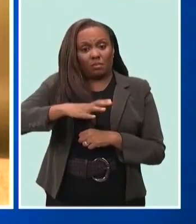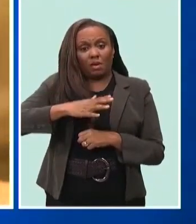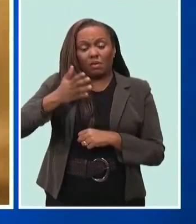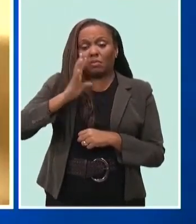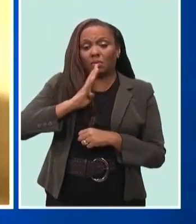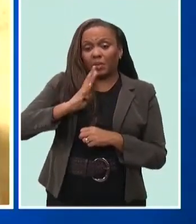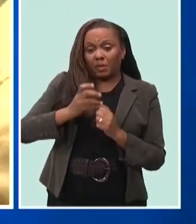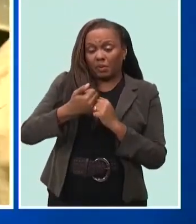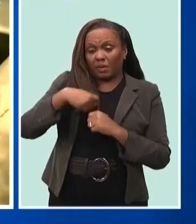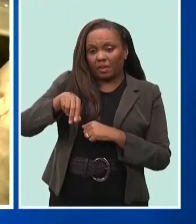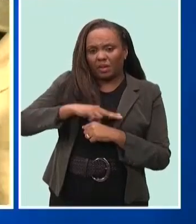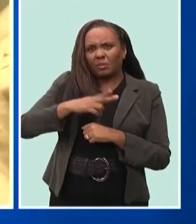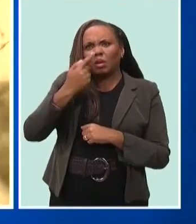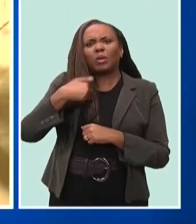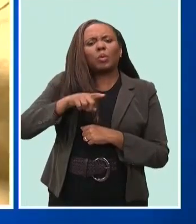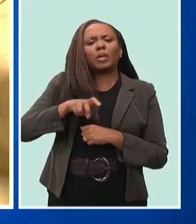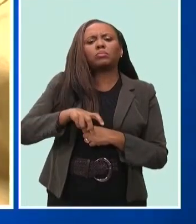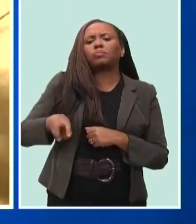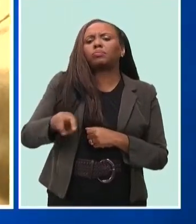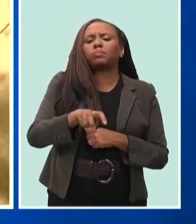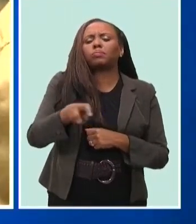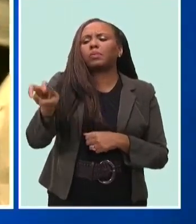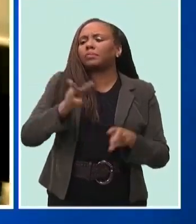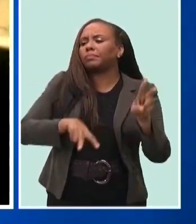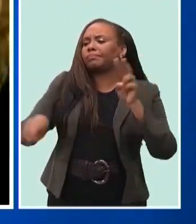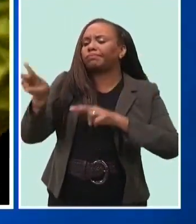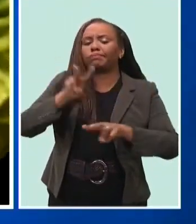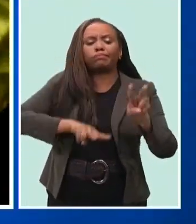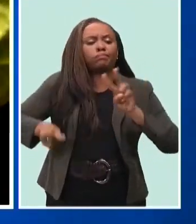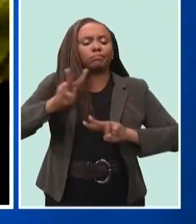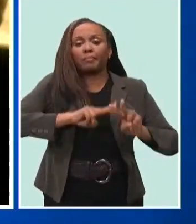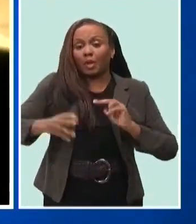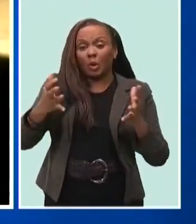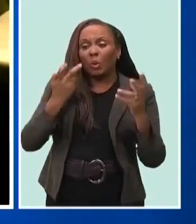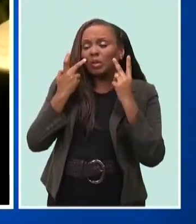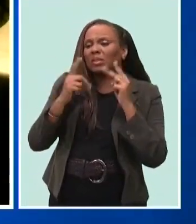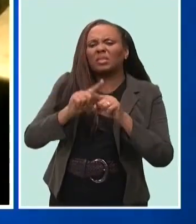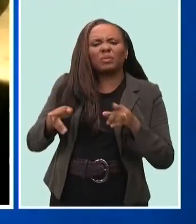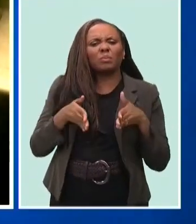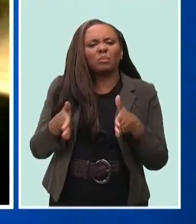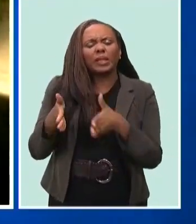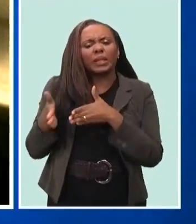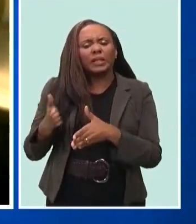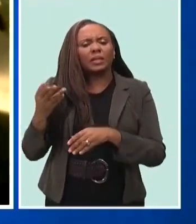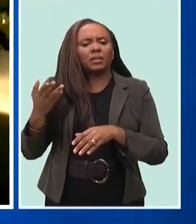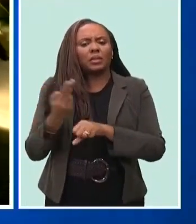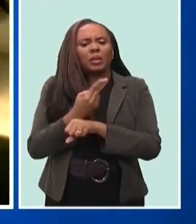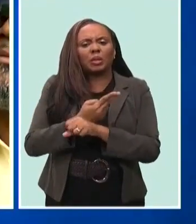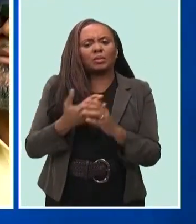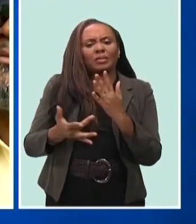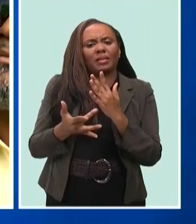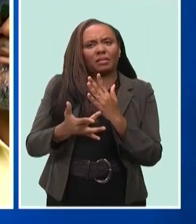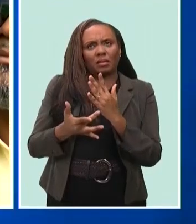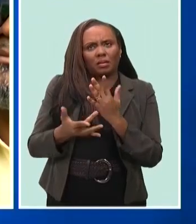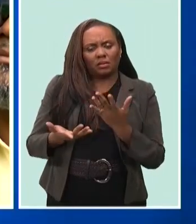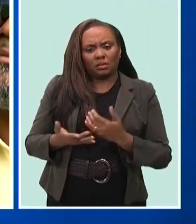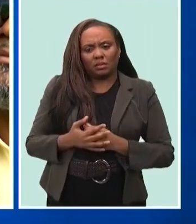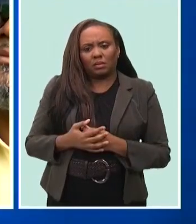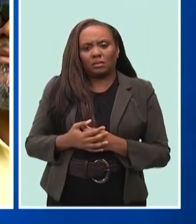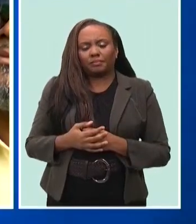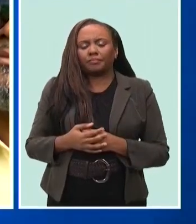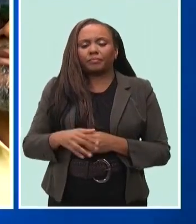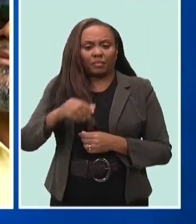of the farm by agriculture officials who are continuing to look for ways to use technology to lower the food import bill. One of the things that we